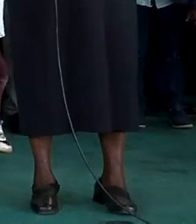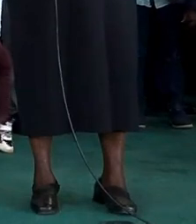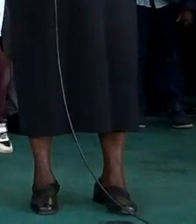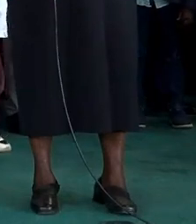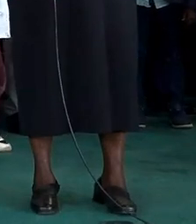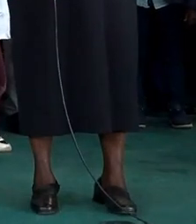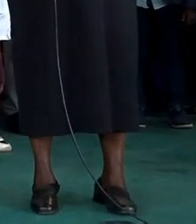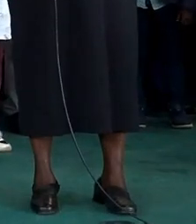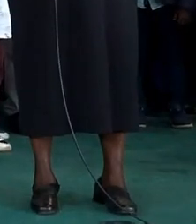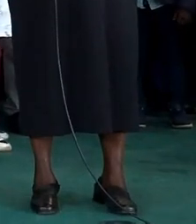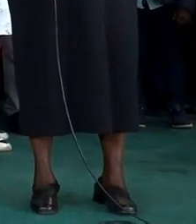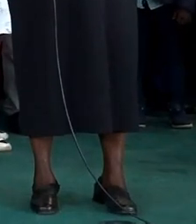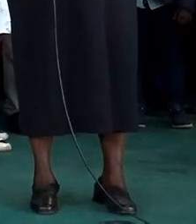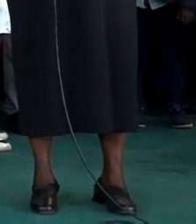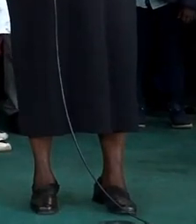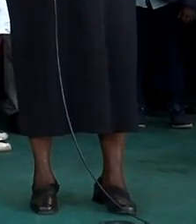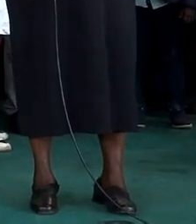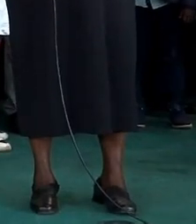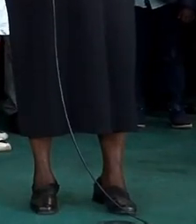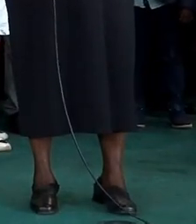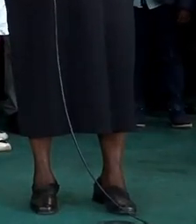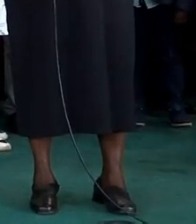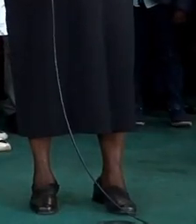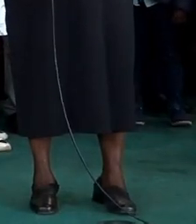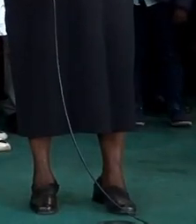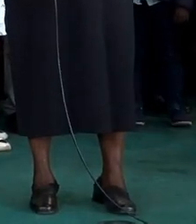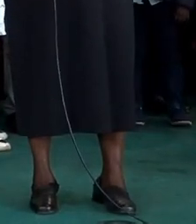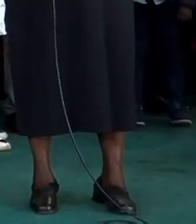Jesus loves me.